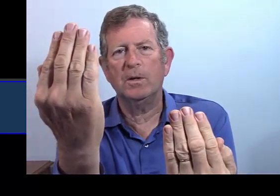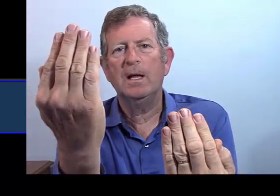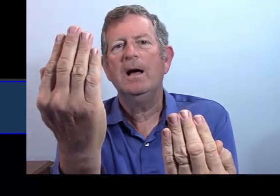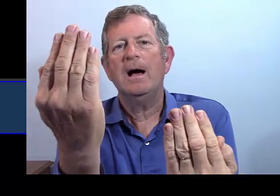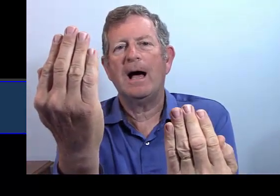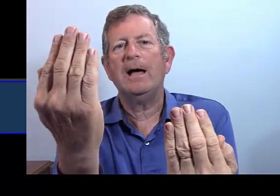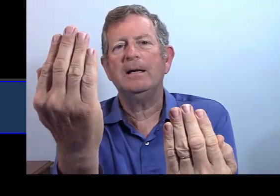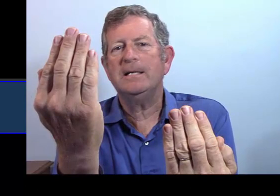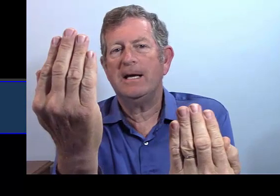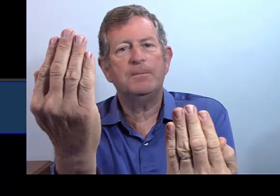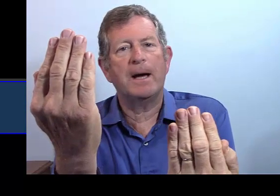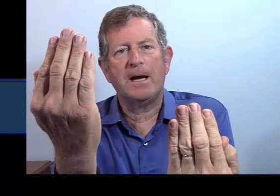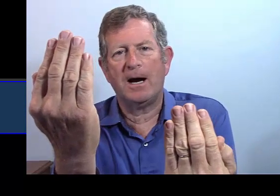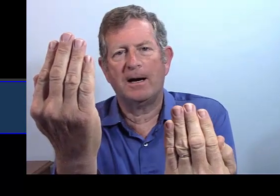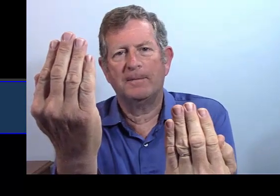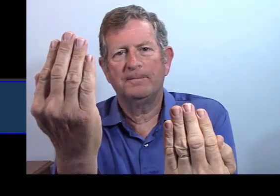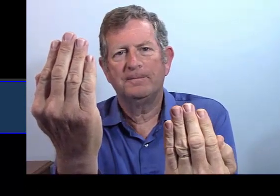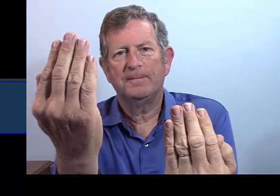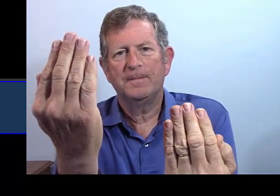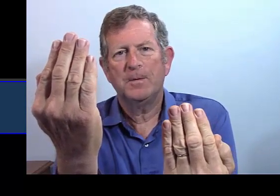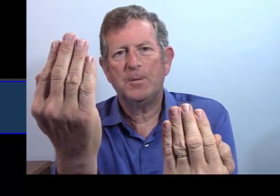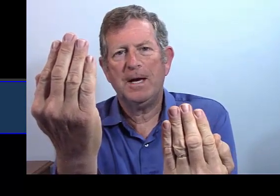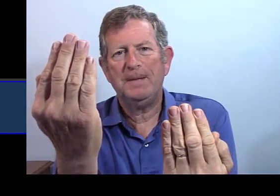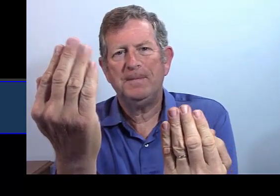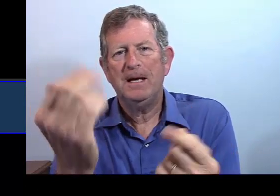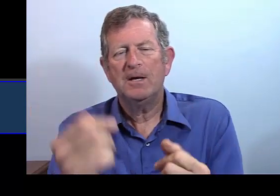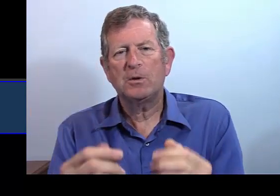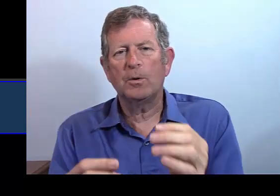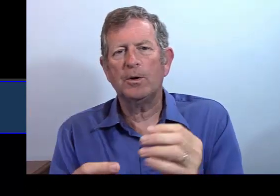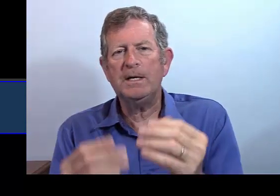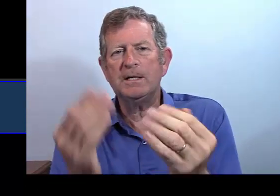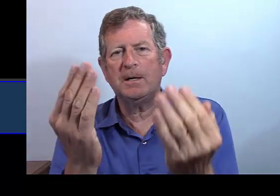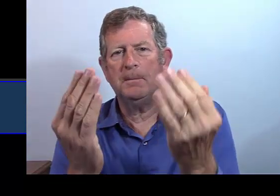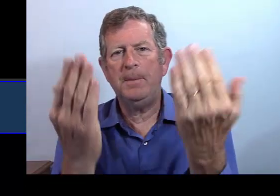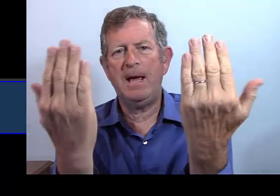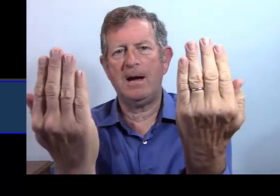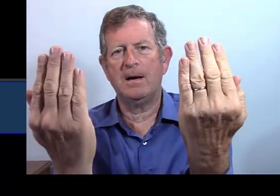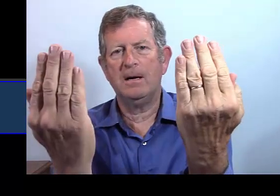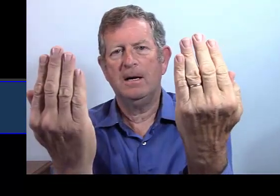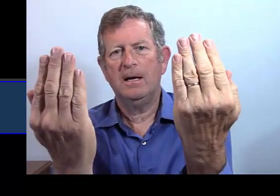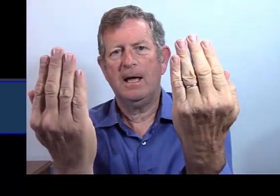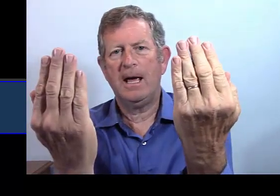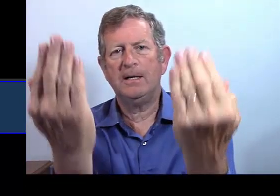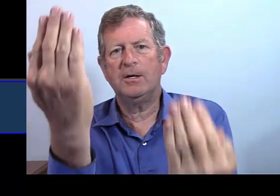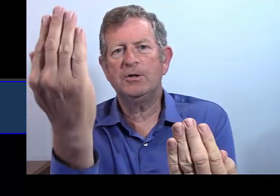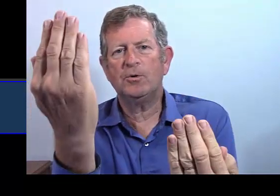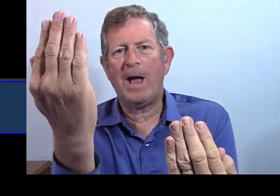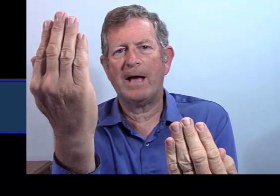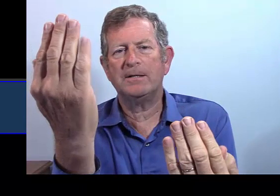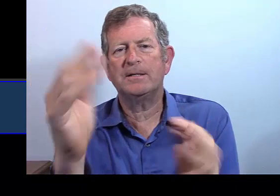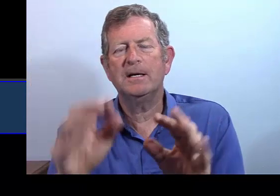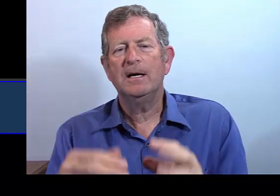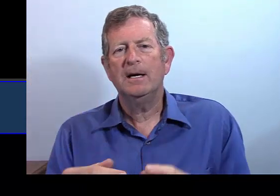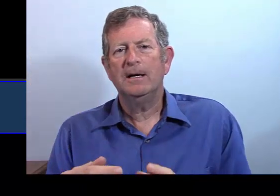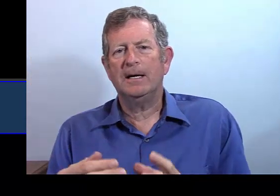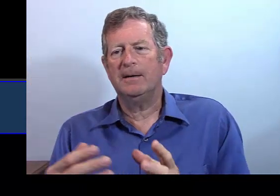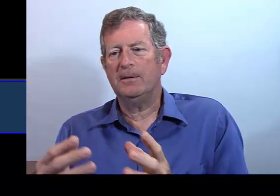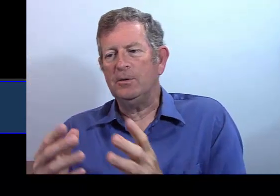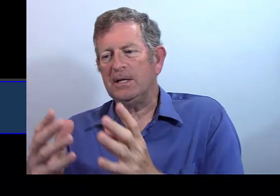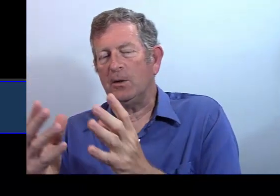to school. I take my car. Okay? So we're learning to compare and